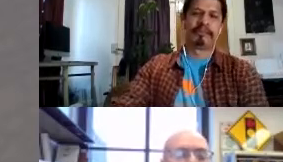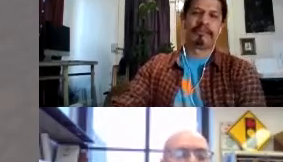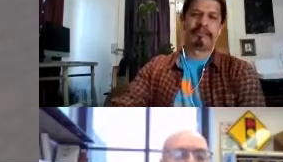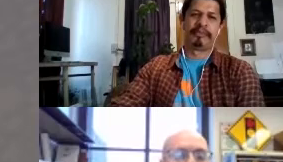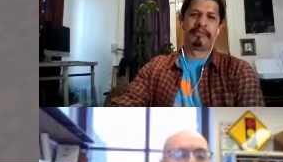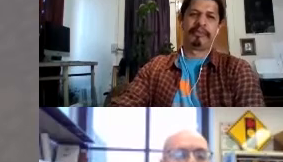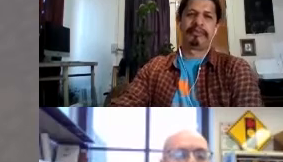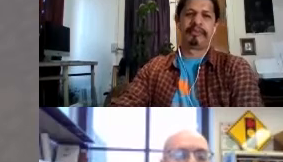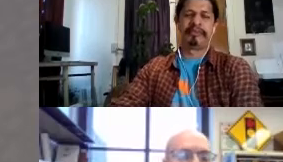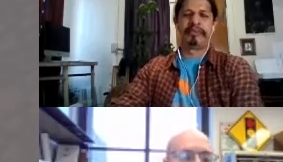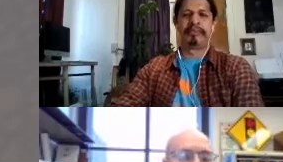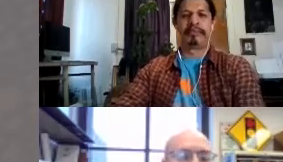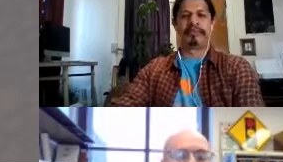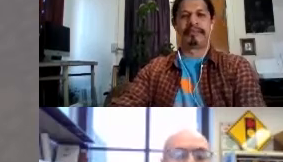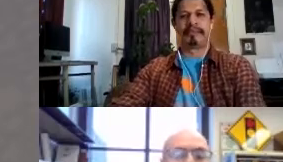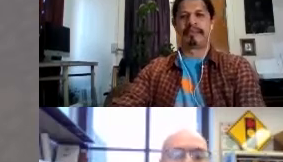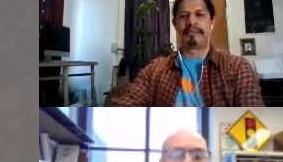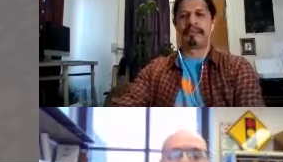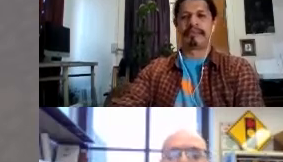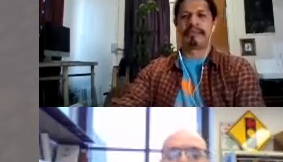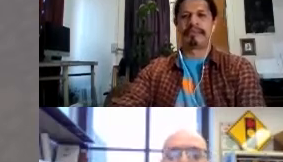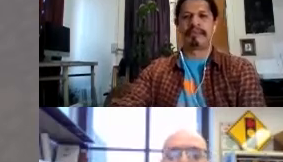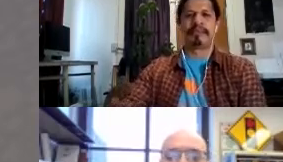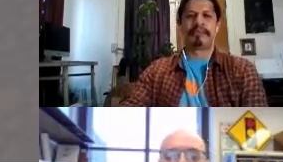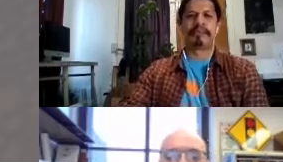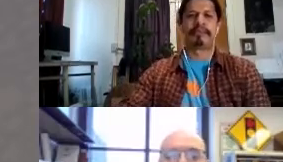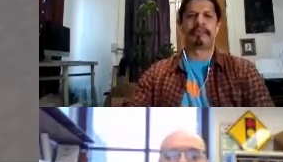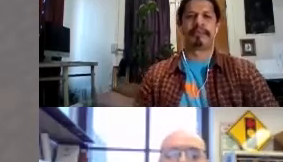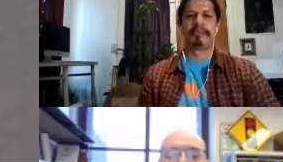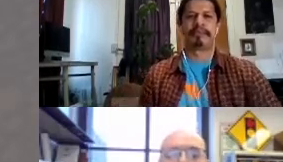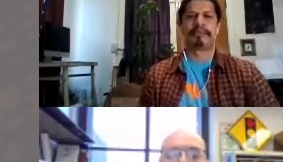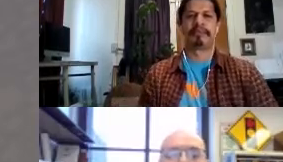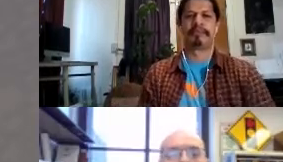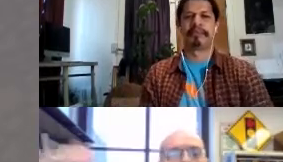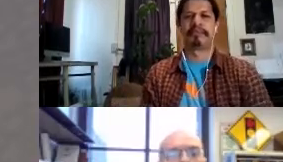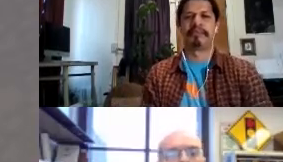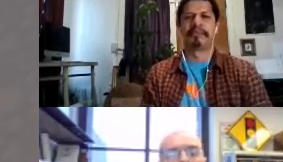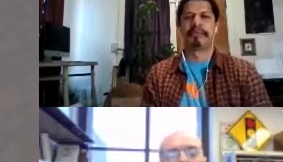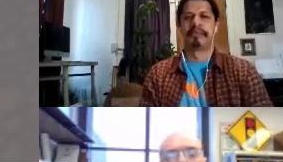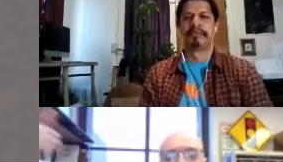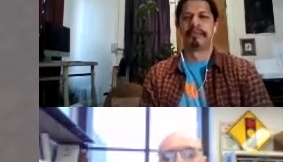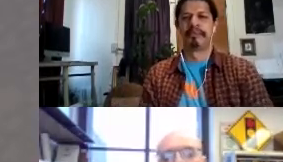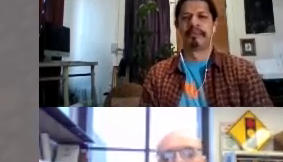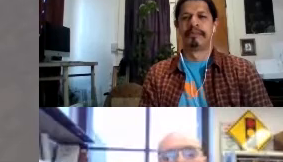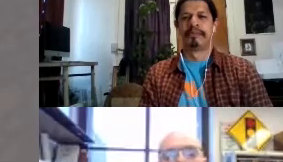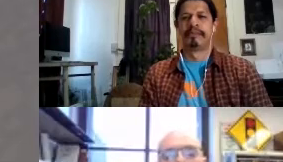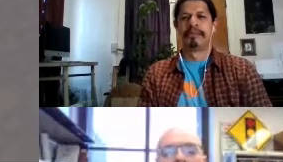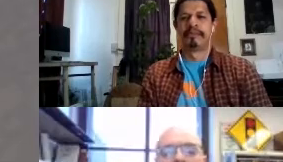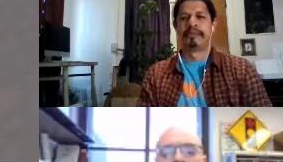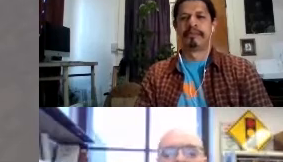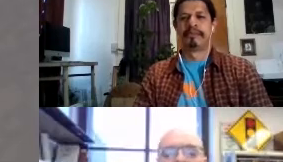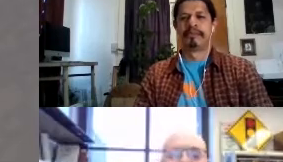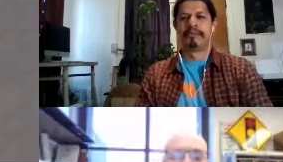identified the number of spaces. And remember, we don't actually stripe these spaces. We use conservative lengths on what